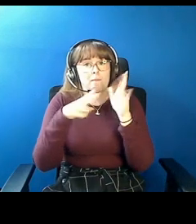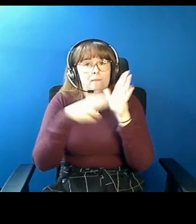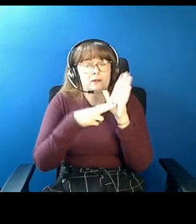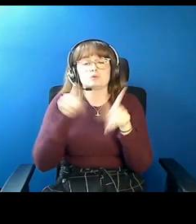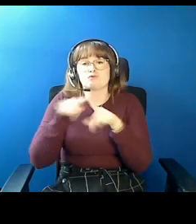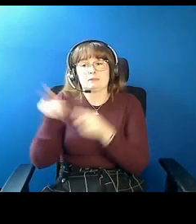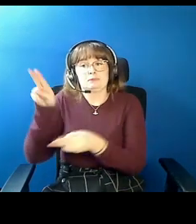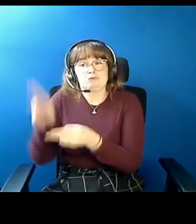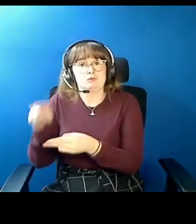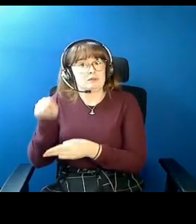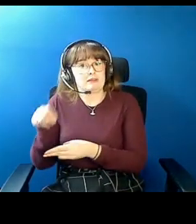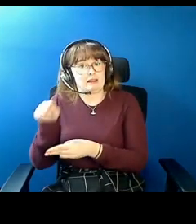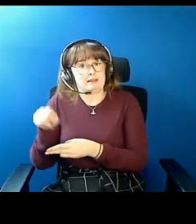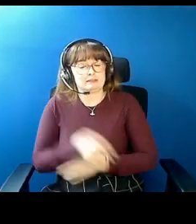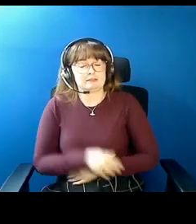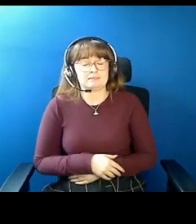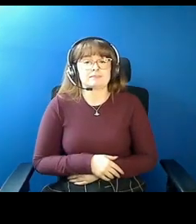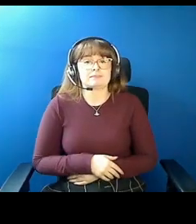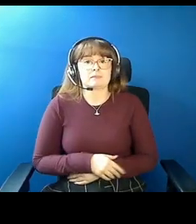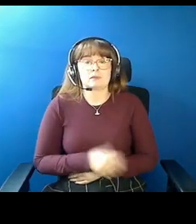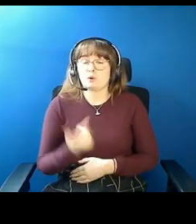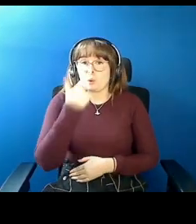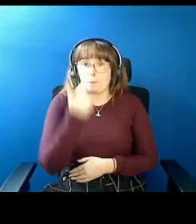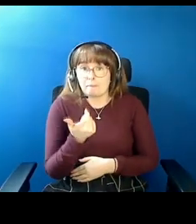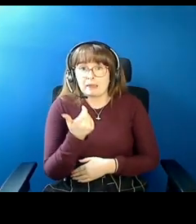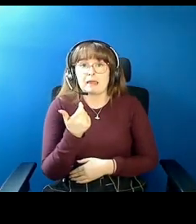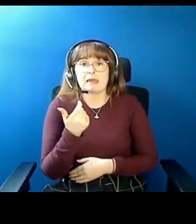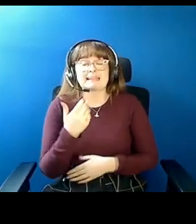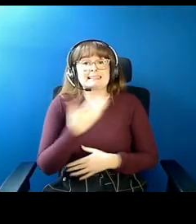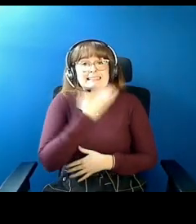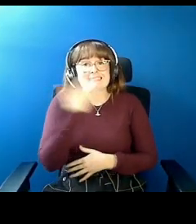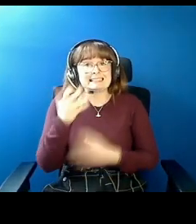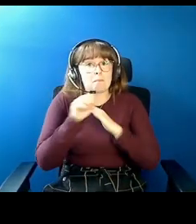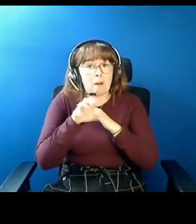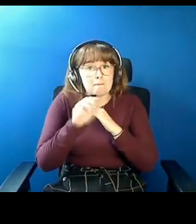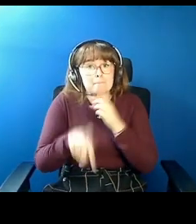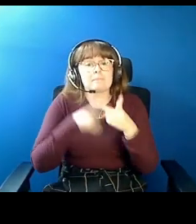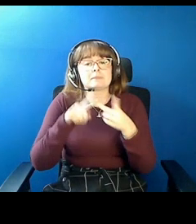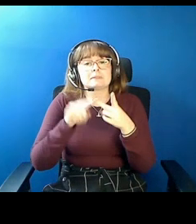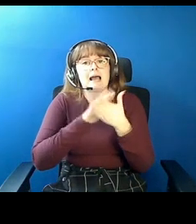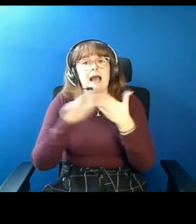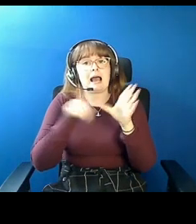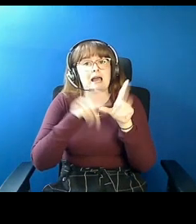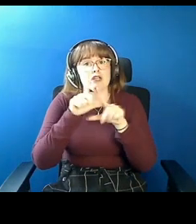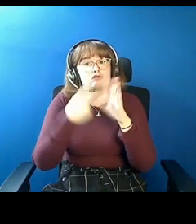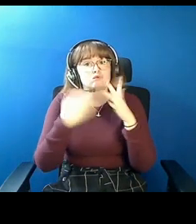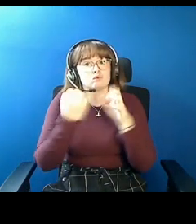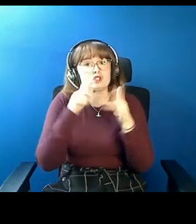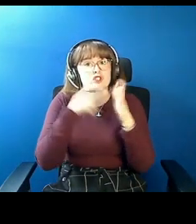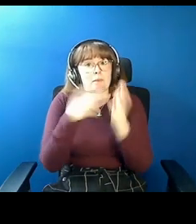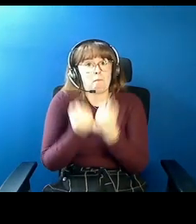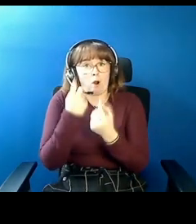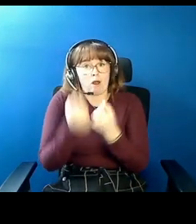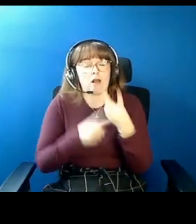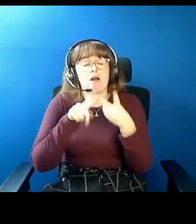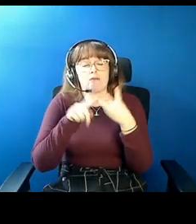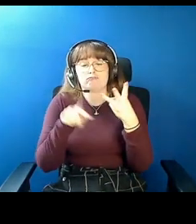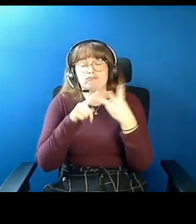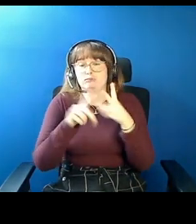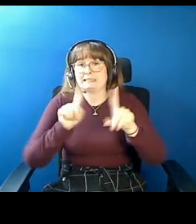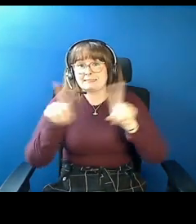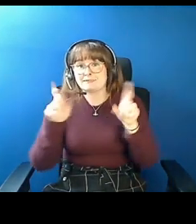based heating source, whether that be heat pumps, possibly hydrogen boilers, possibly district heating. So it's a